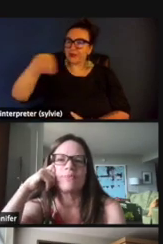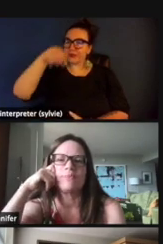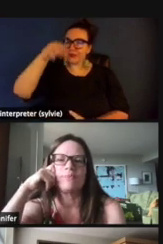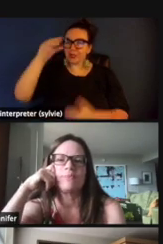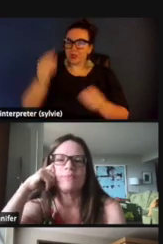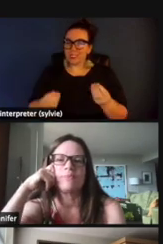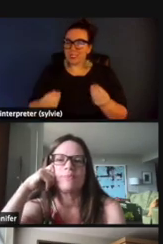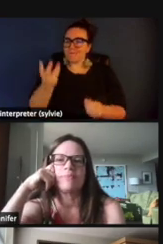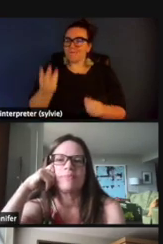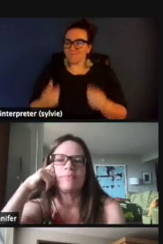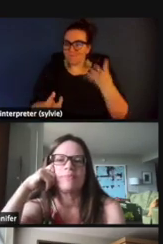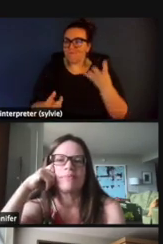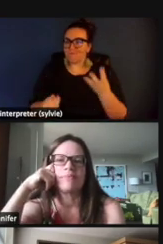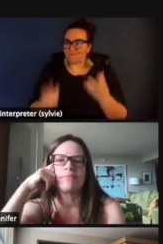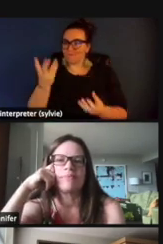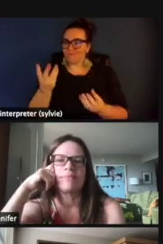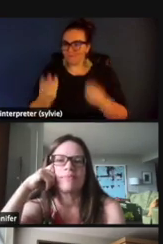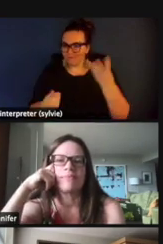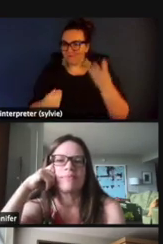geysers.